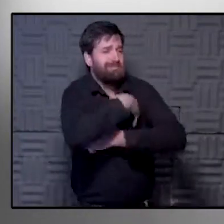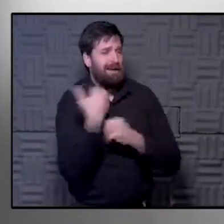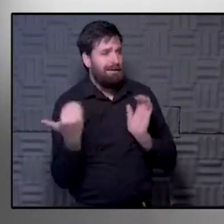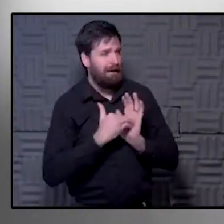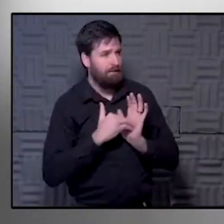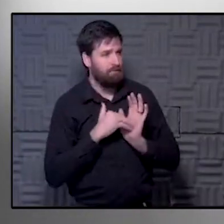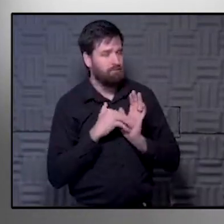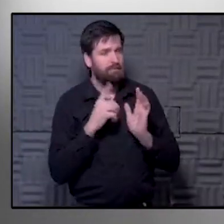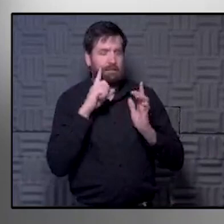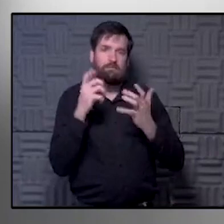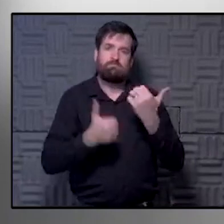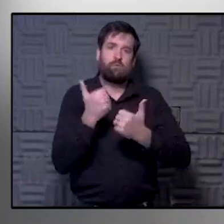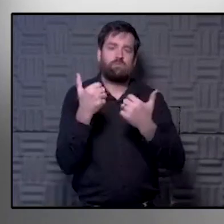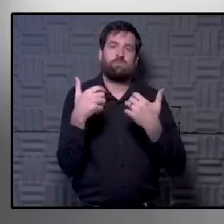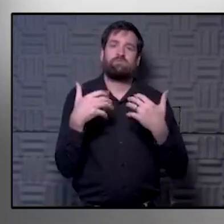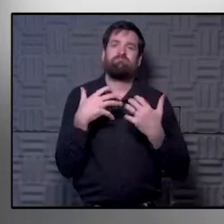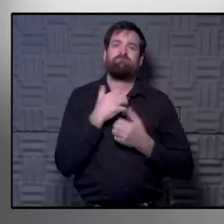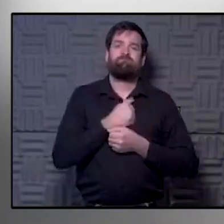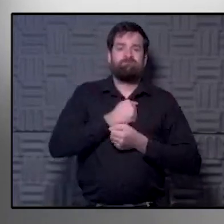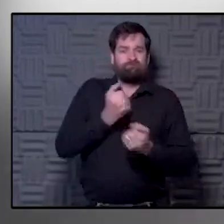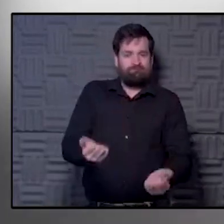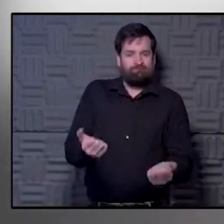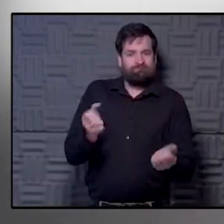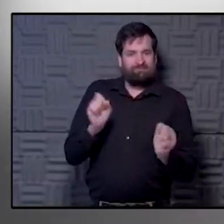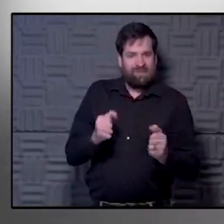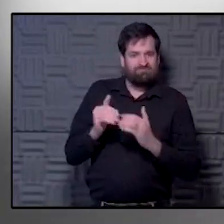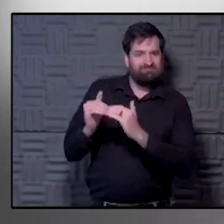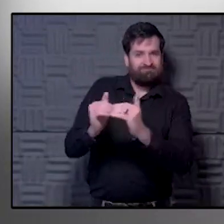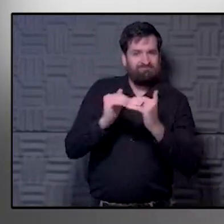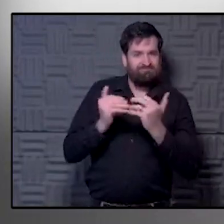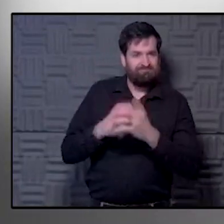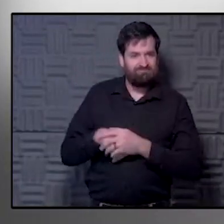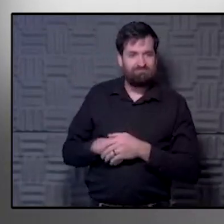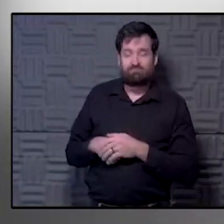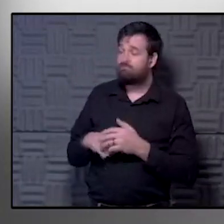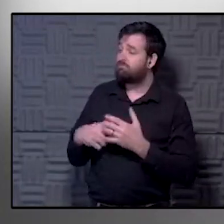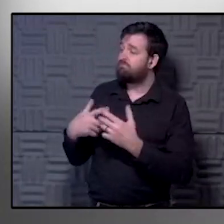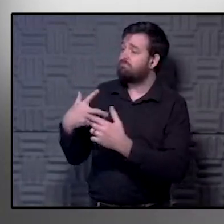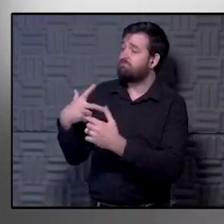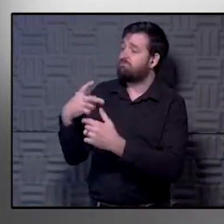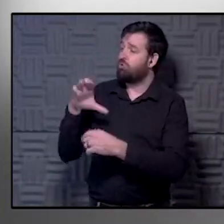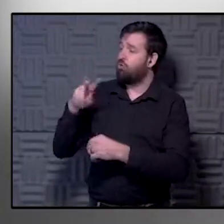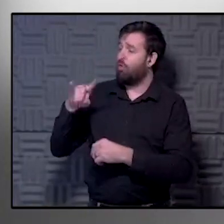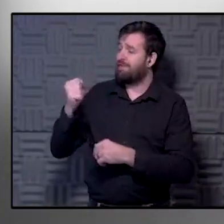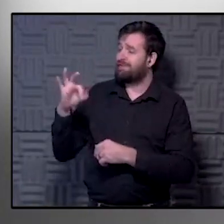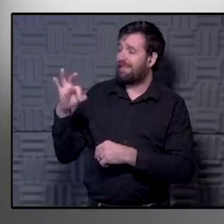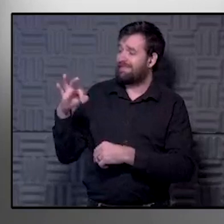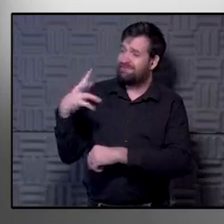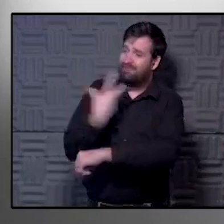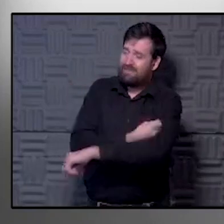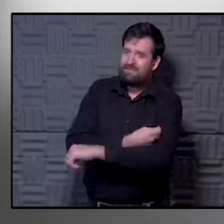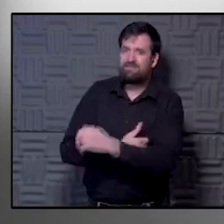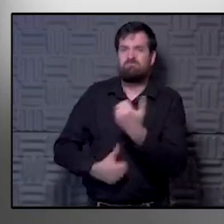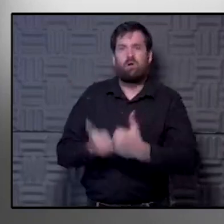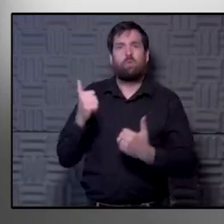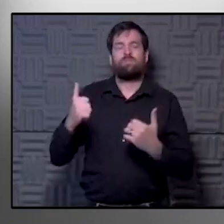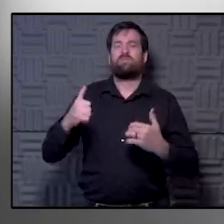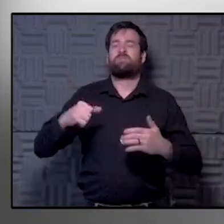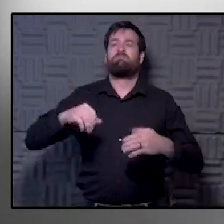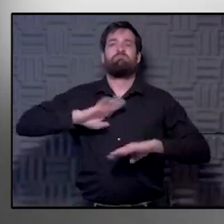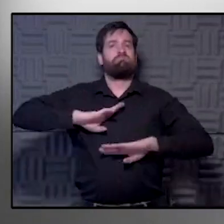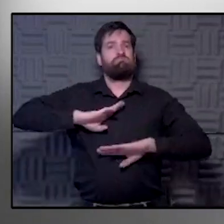and I think it's one of the most altruistic things you can do. Because getting the COVID-19 vaccine is one of the most